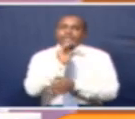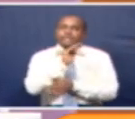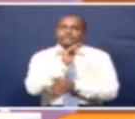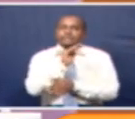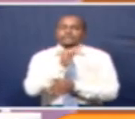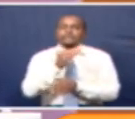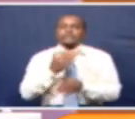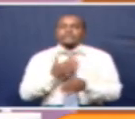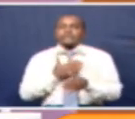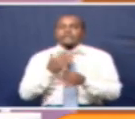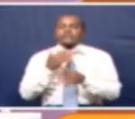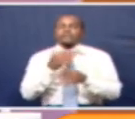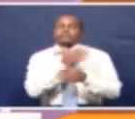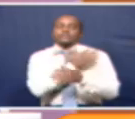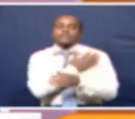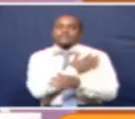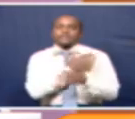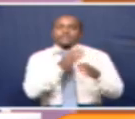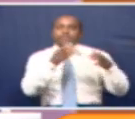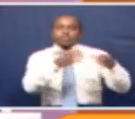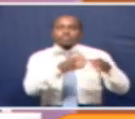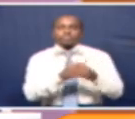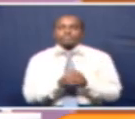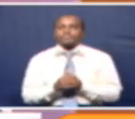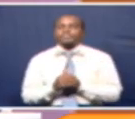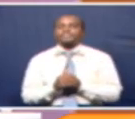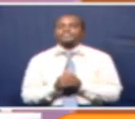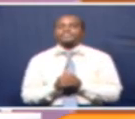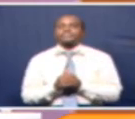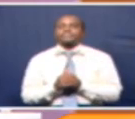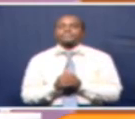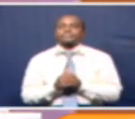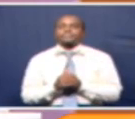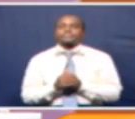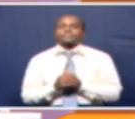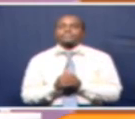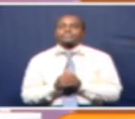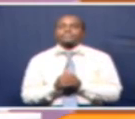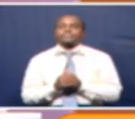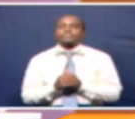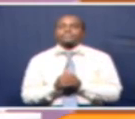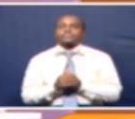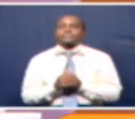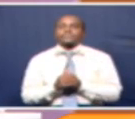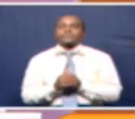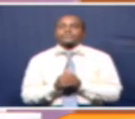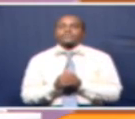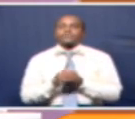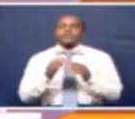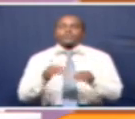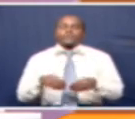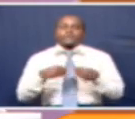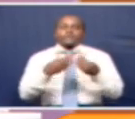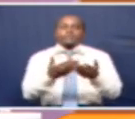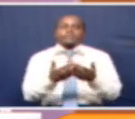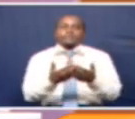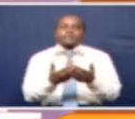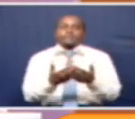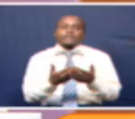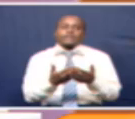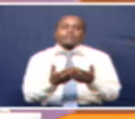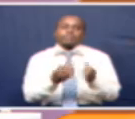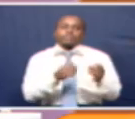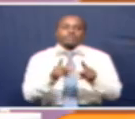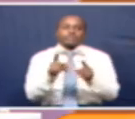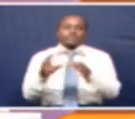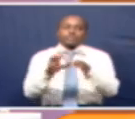the NASA brigade, and we are giving them a hand of reconciliation, that Kenya